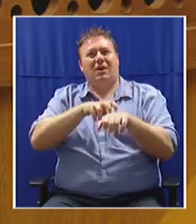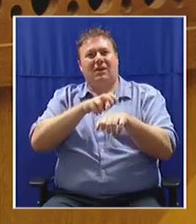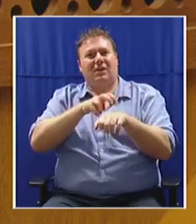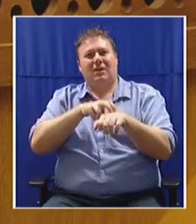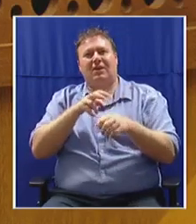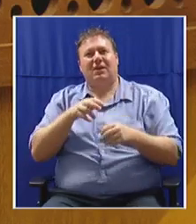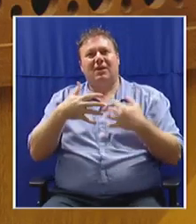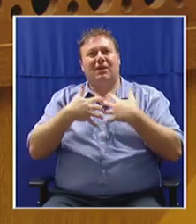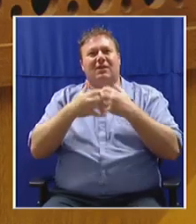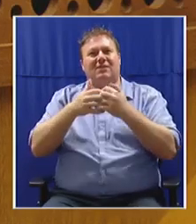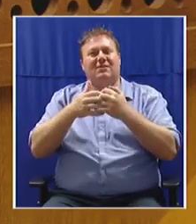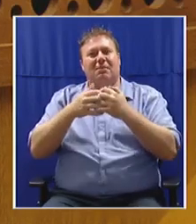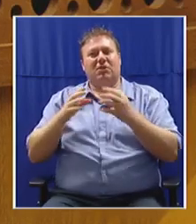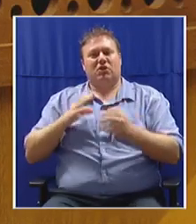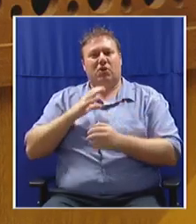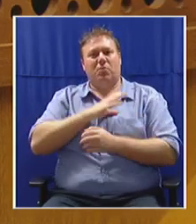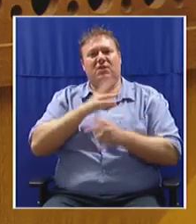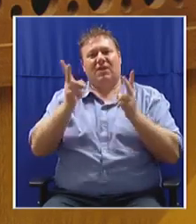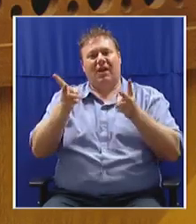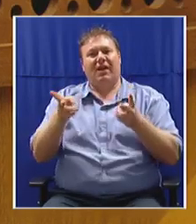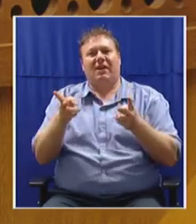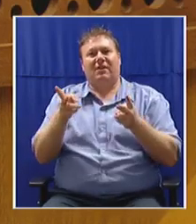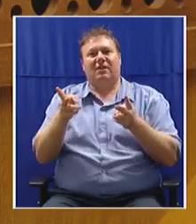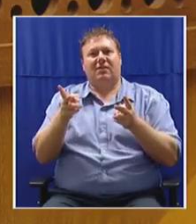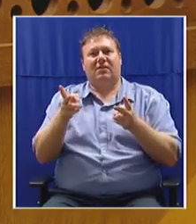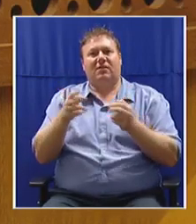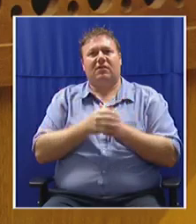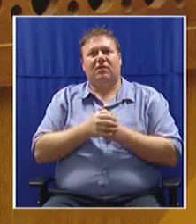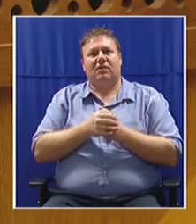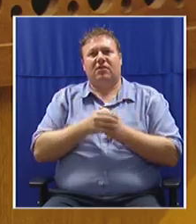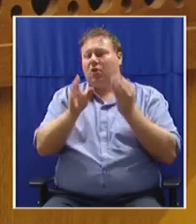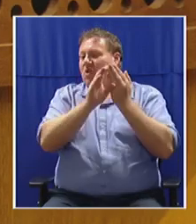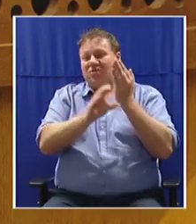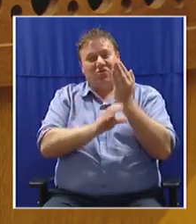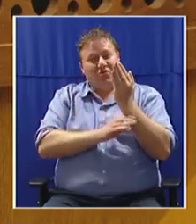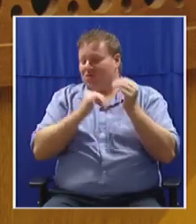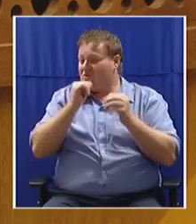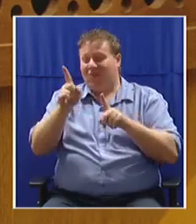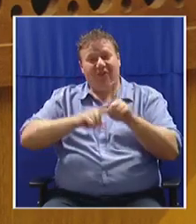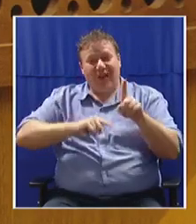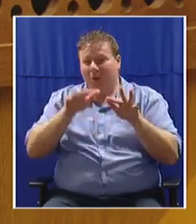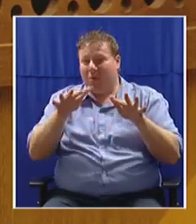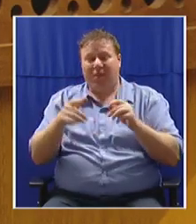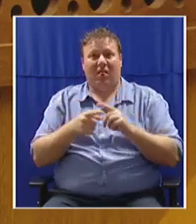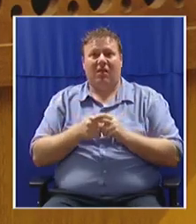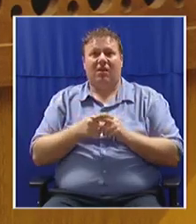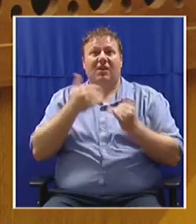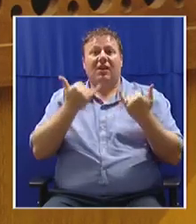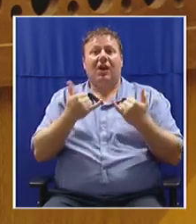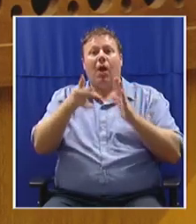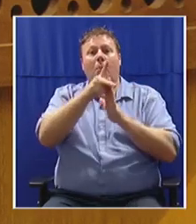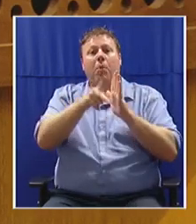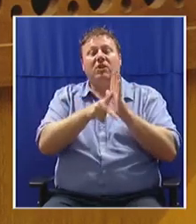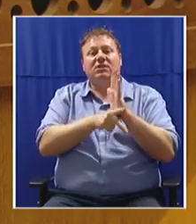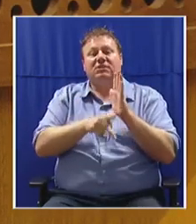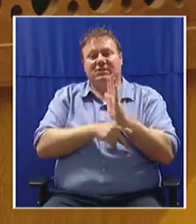re-establish the ad hoc committee on this matter. The constitution has not failed our people. It is the current policies of this